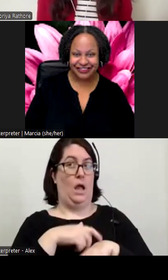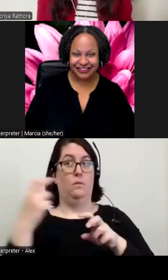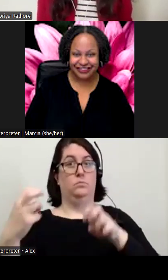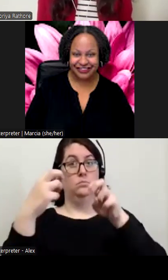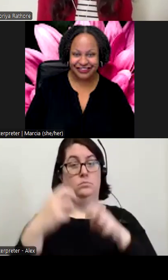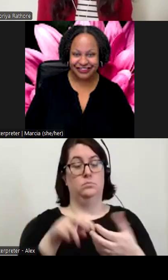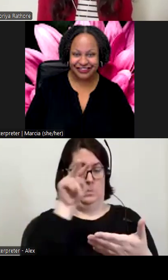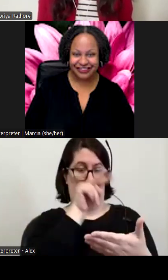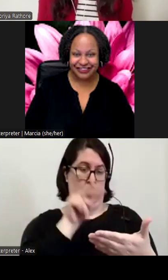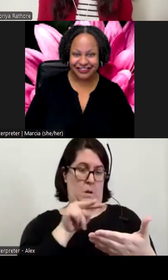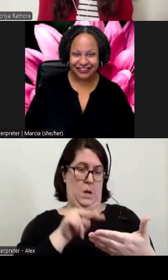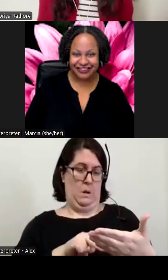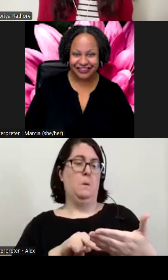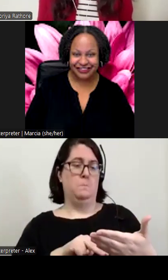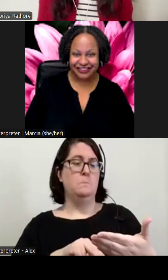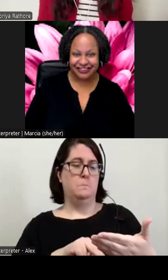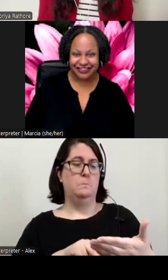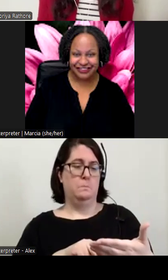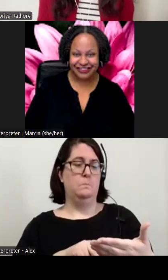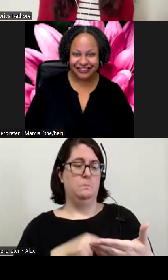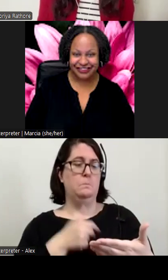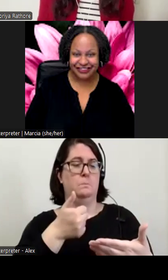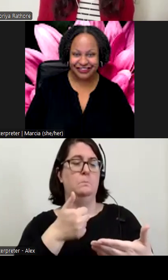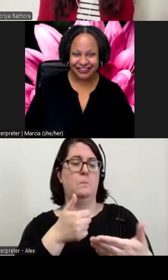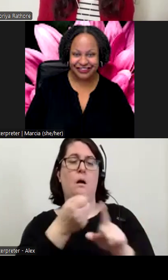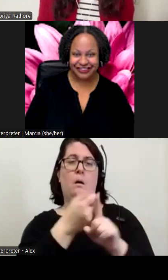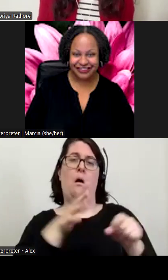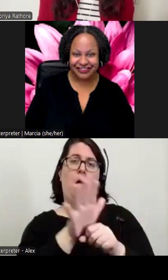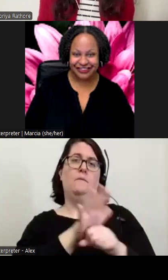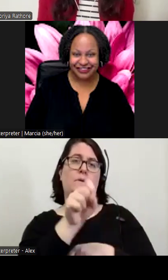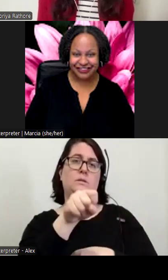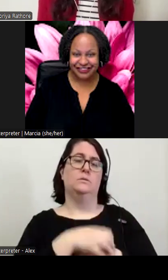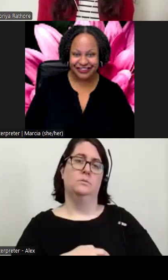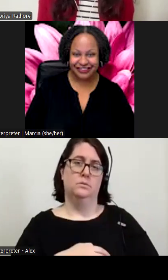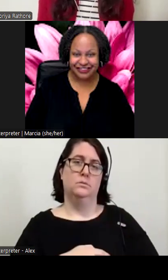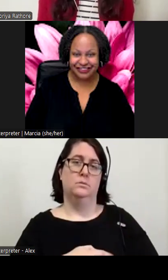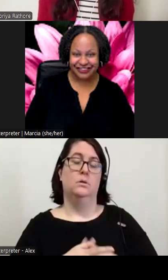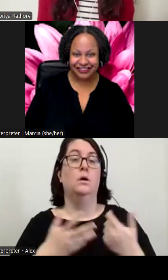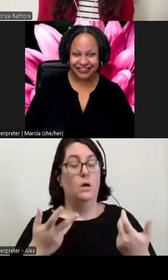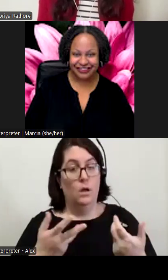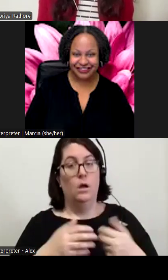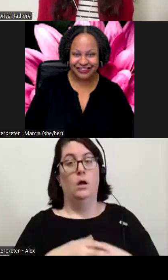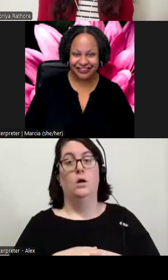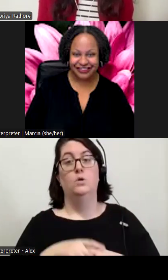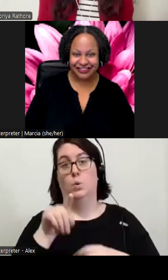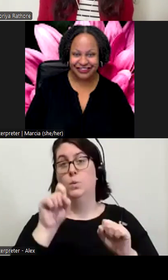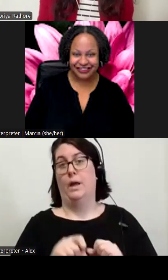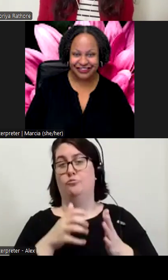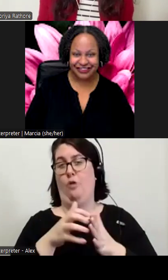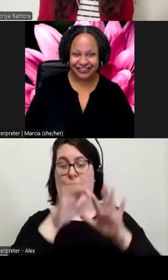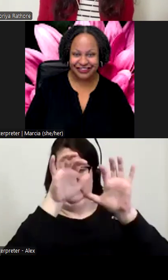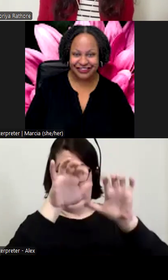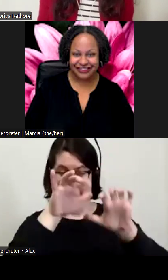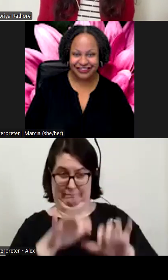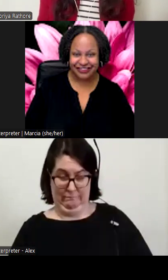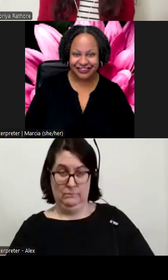your draft application covers everything. So if you want, you can write everything out and